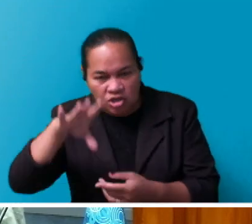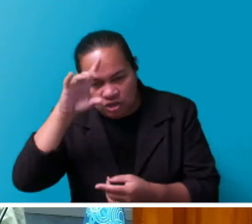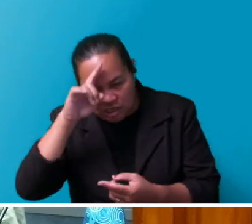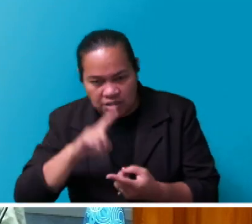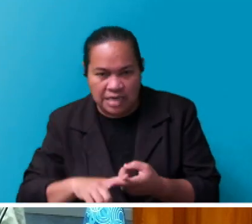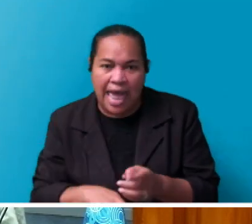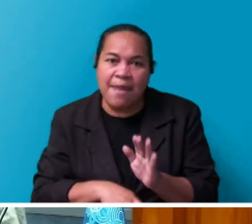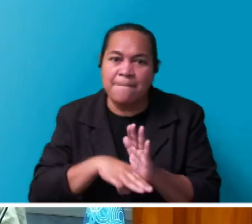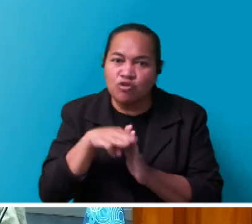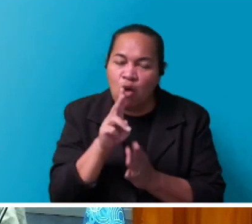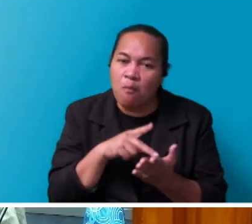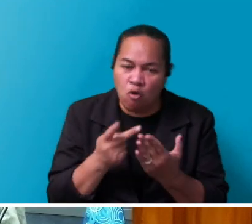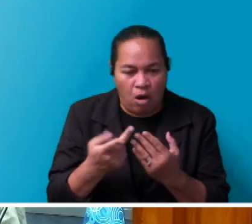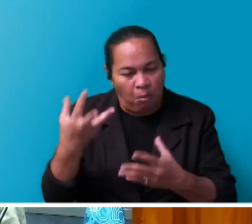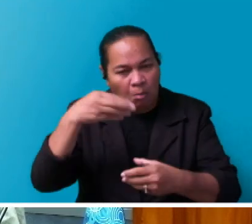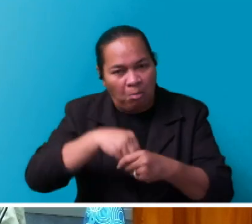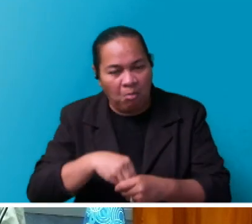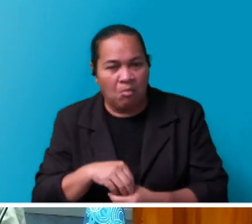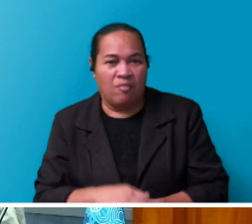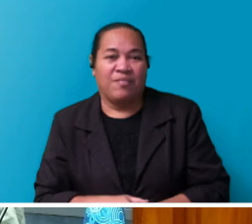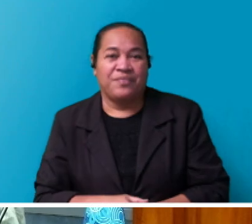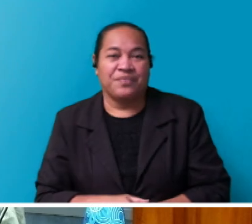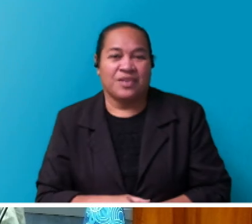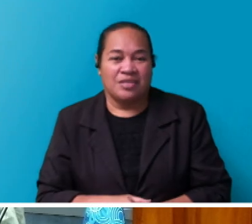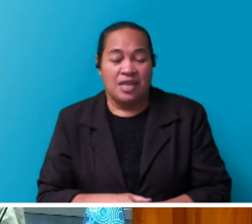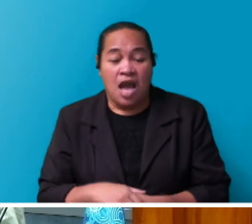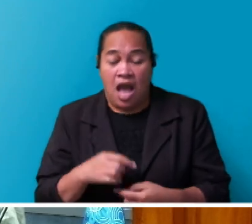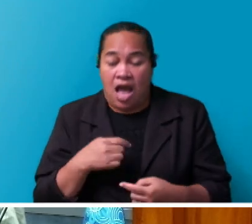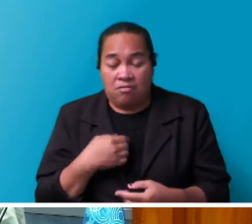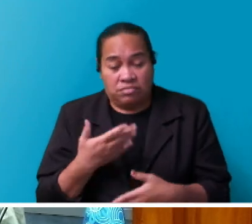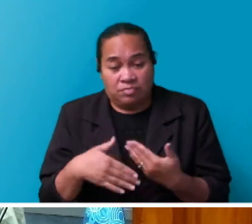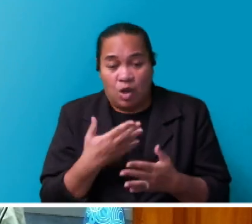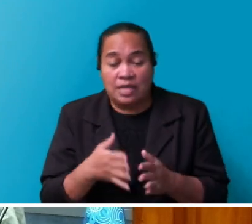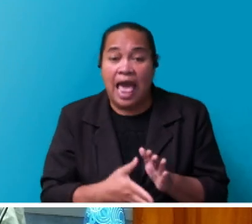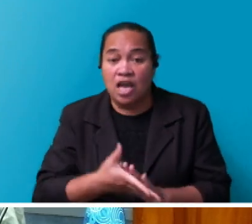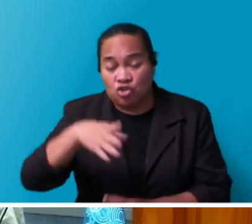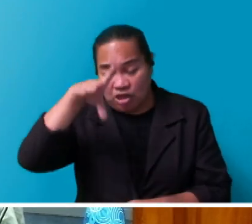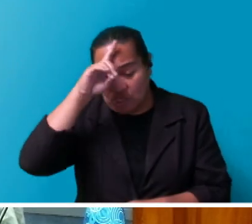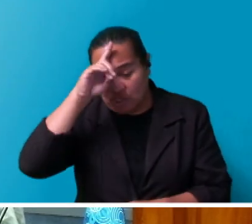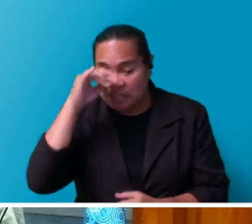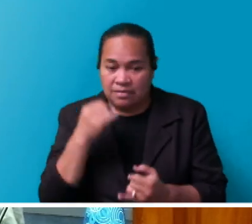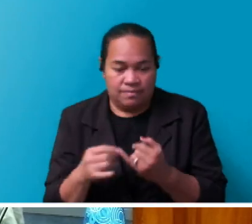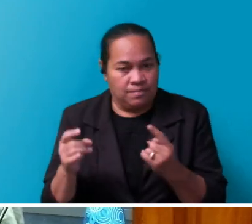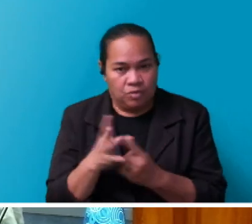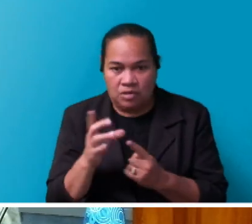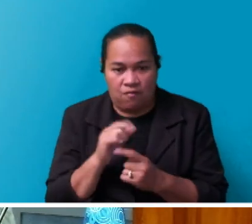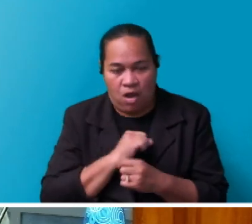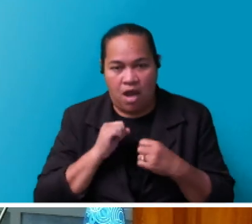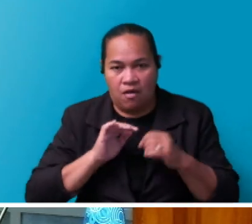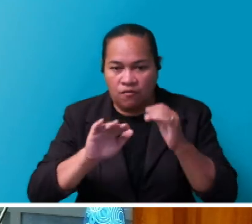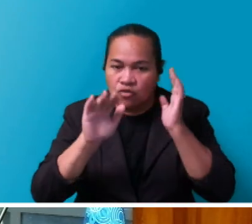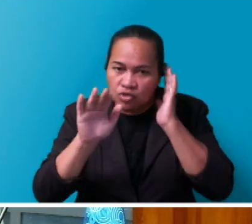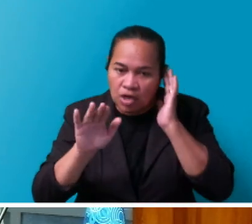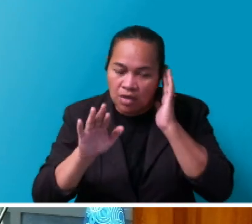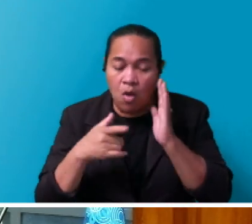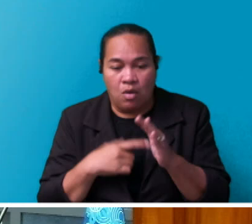program. Mr. Speaker, sir, I highlighted that education is the cornerstone of our future. And by working with the